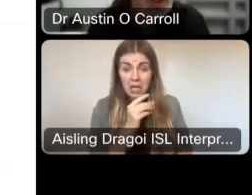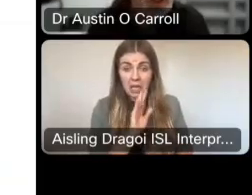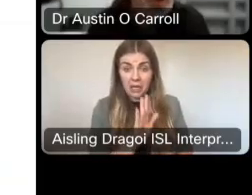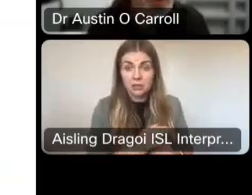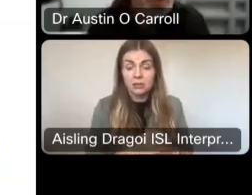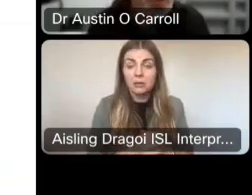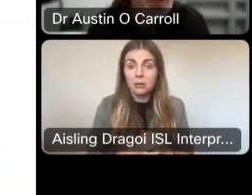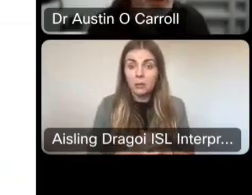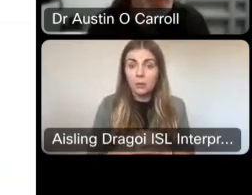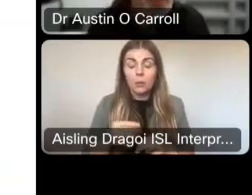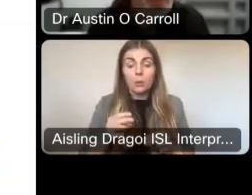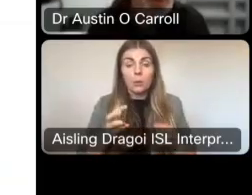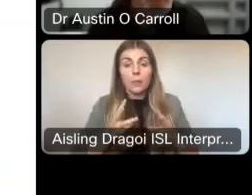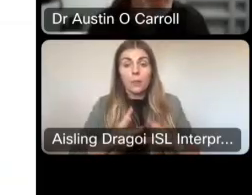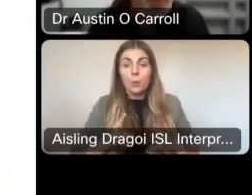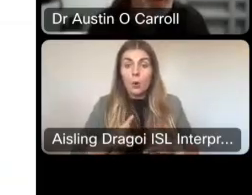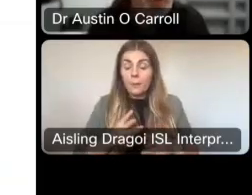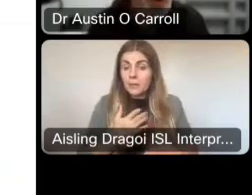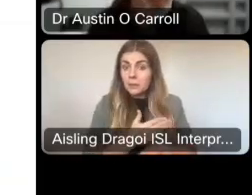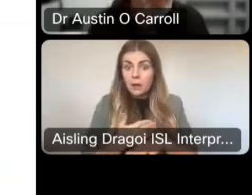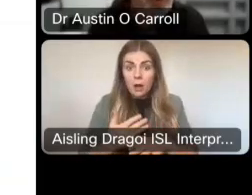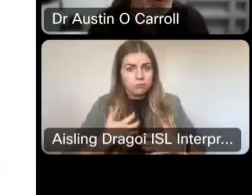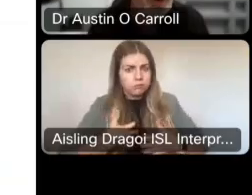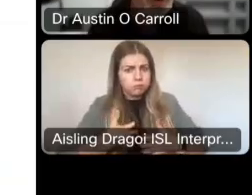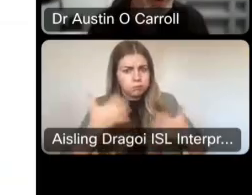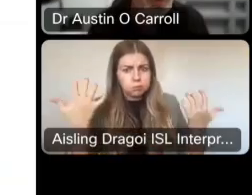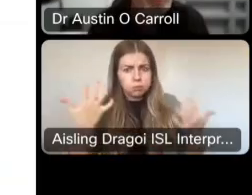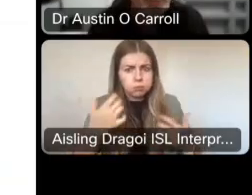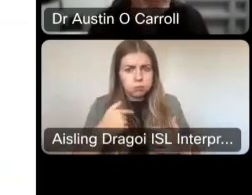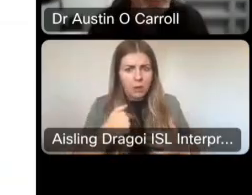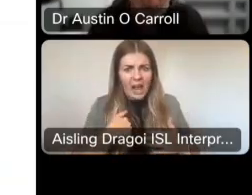she started to rage at me and was going for the